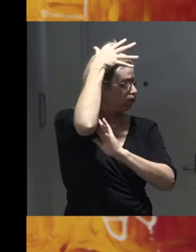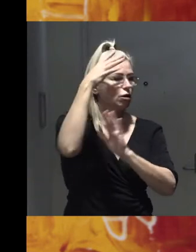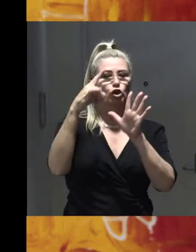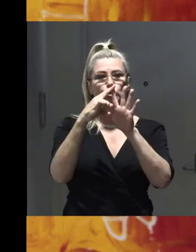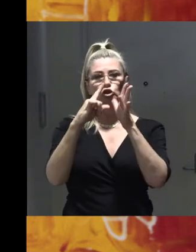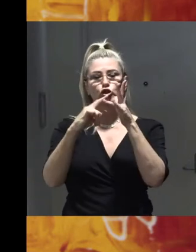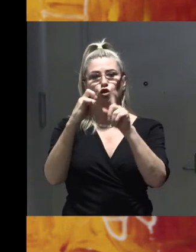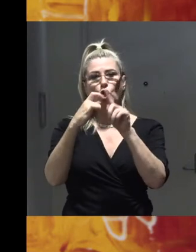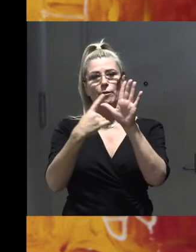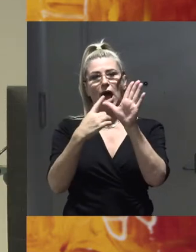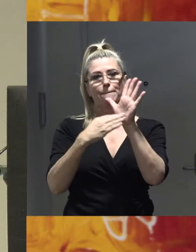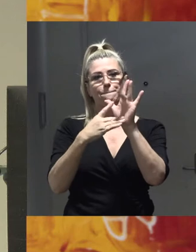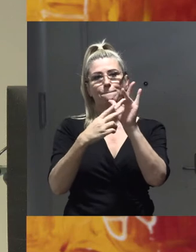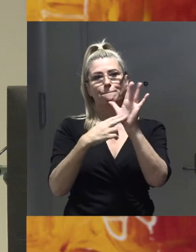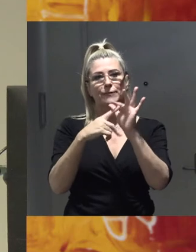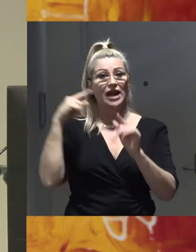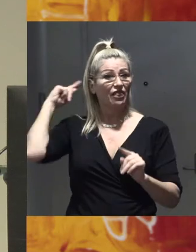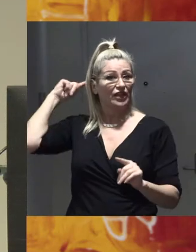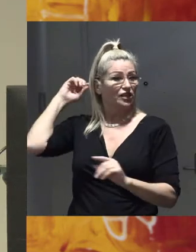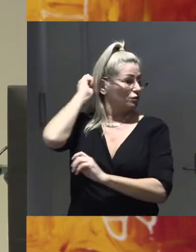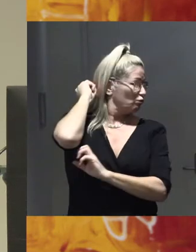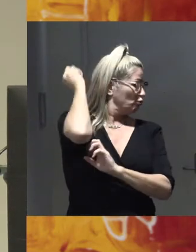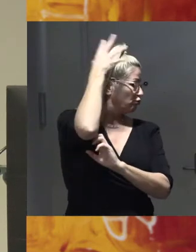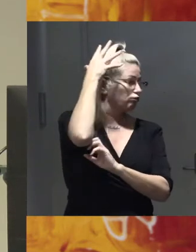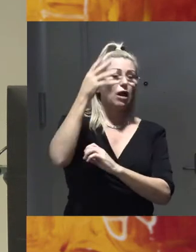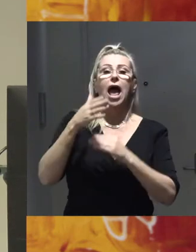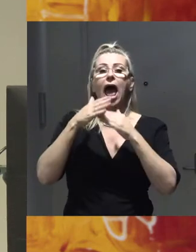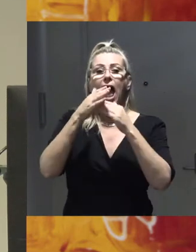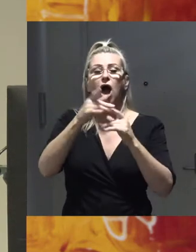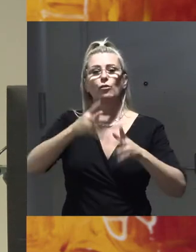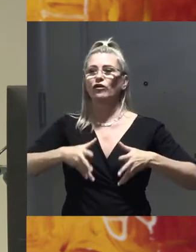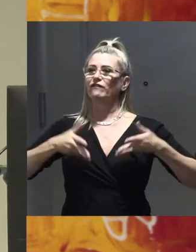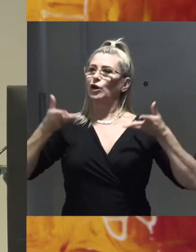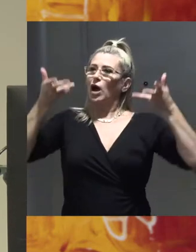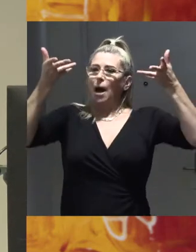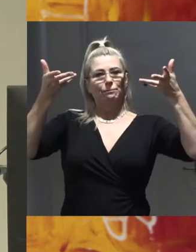This feel-good neurotransmitter aids in battling depression.